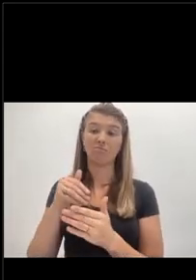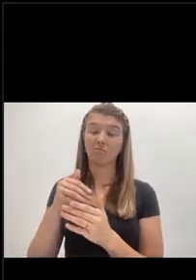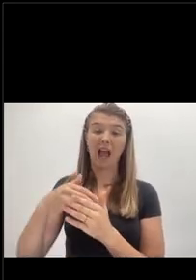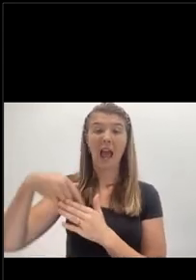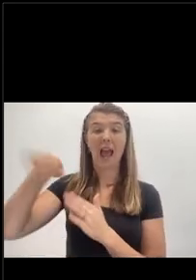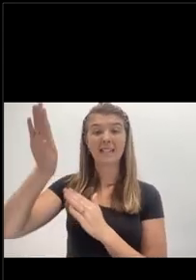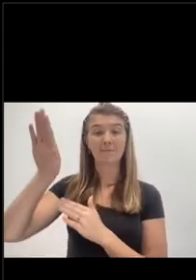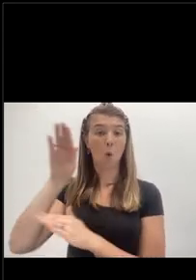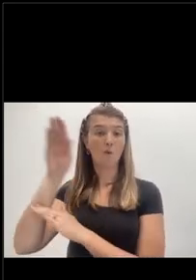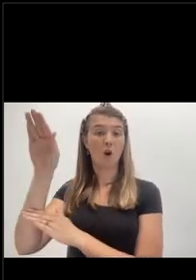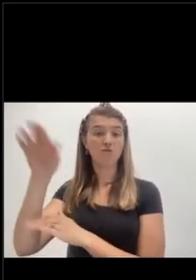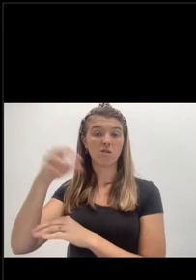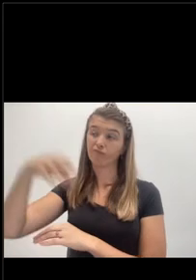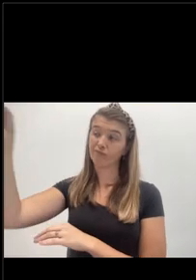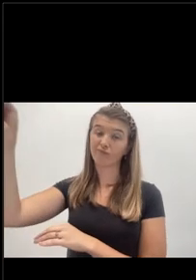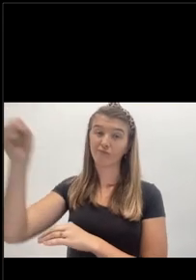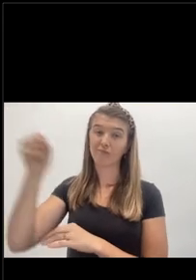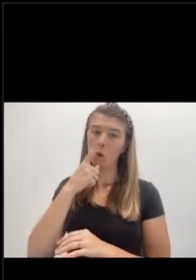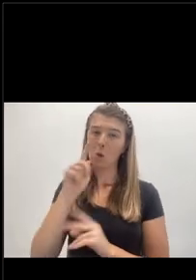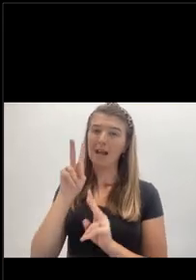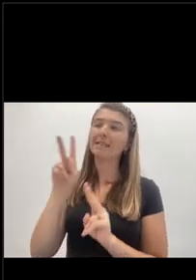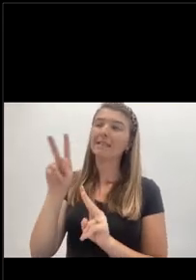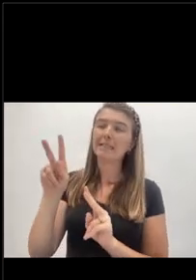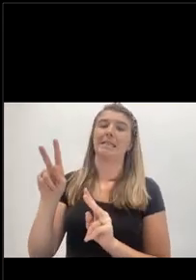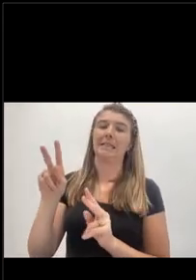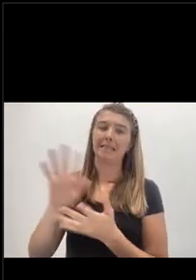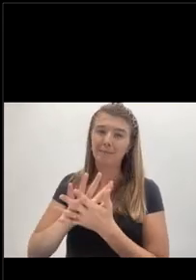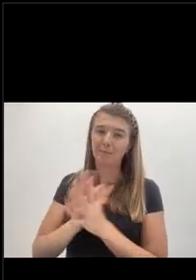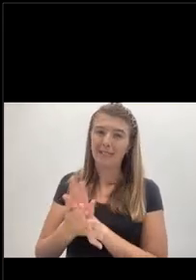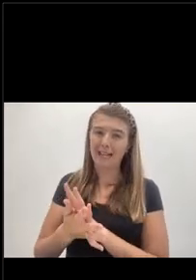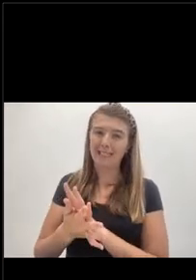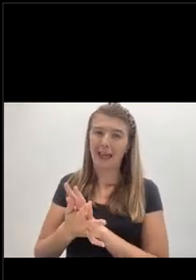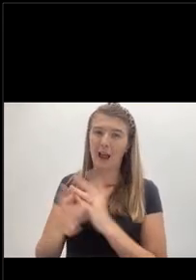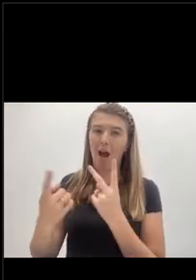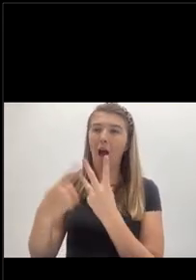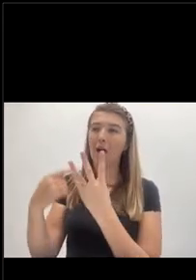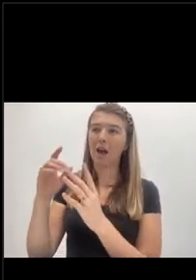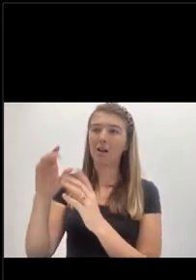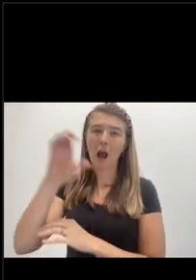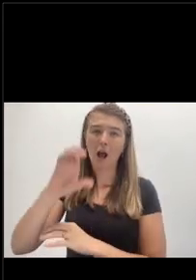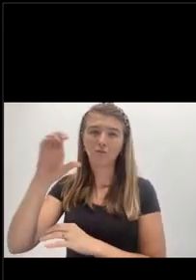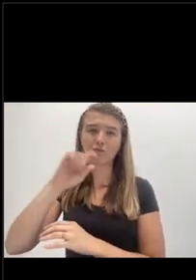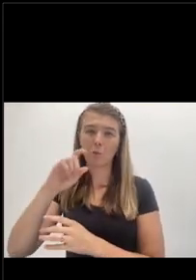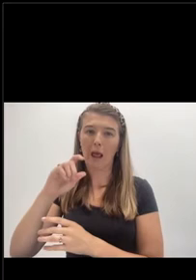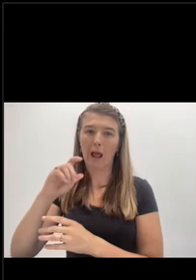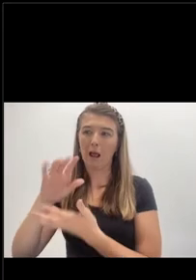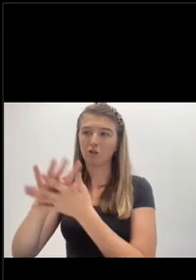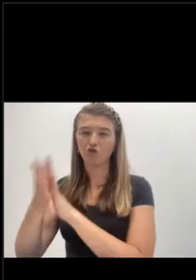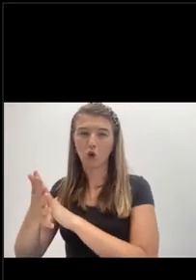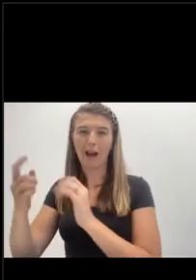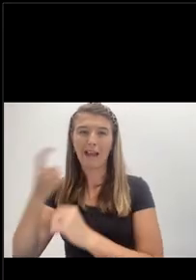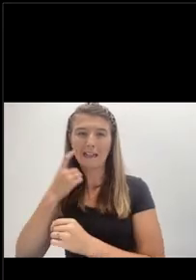find mishandling of plastic waste in other nations. And ultimately, that could lead to pollution.